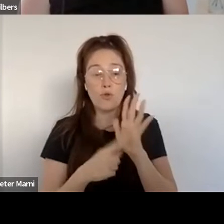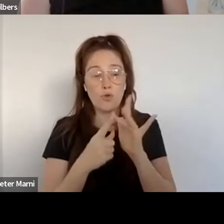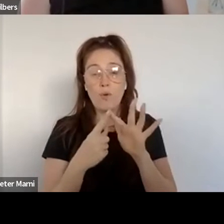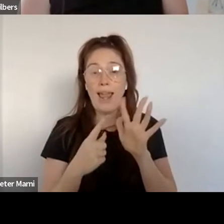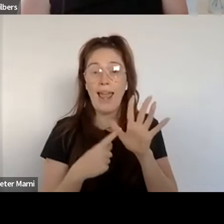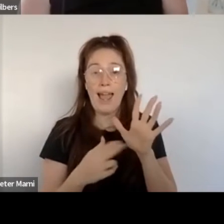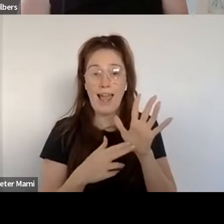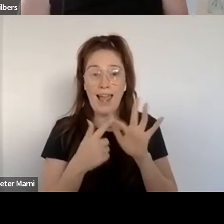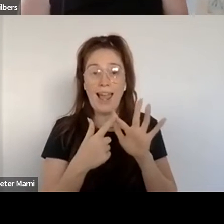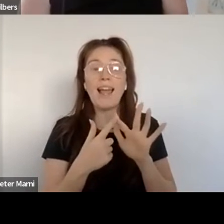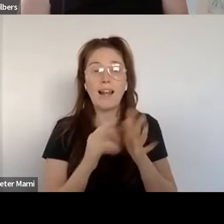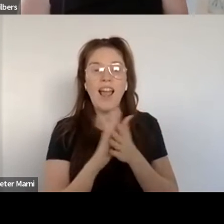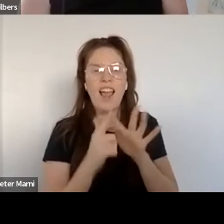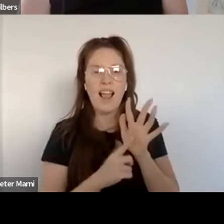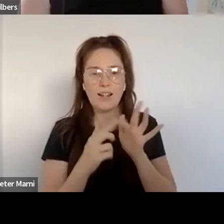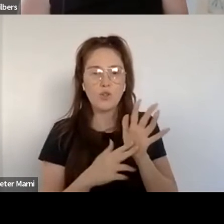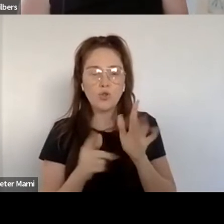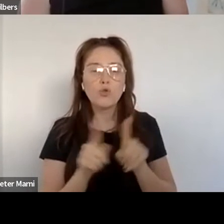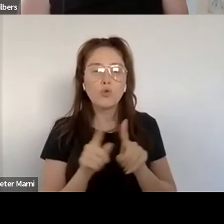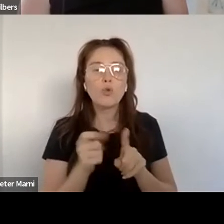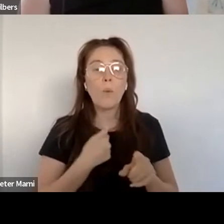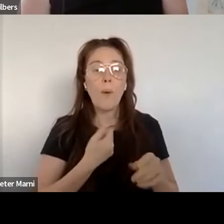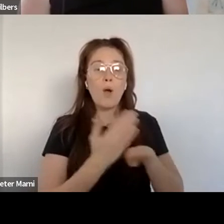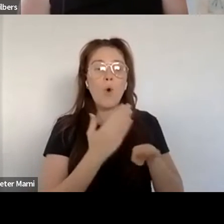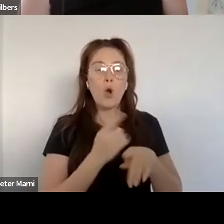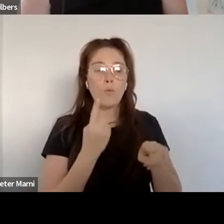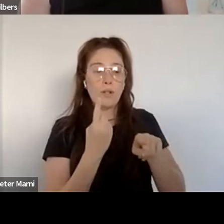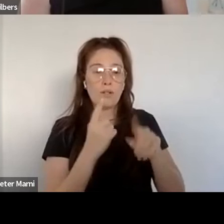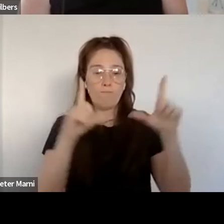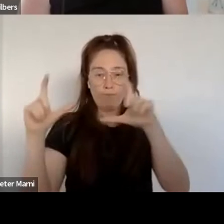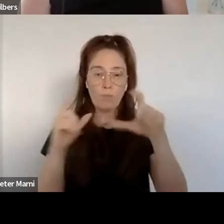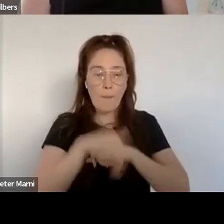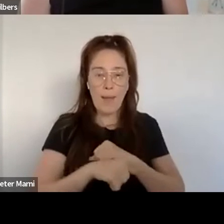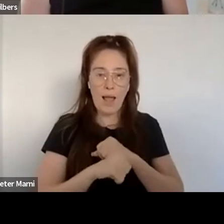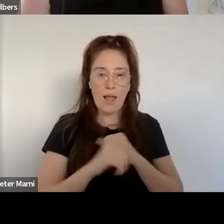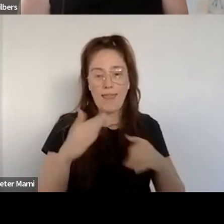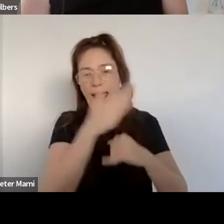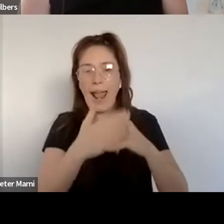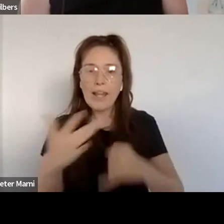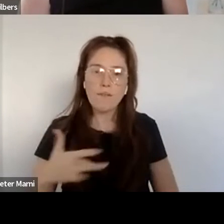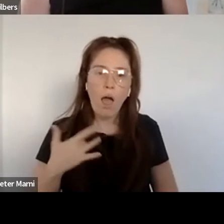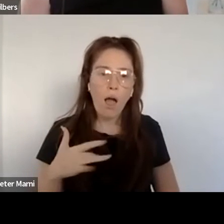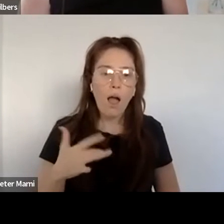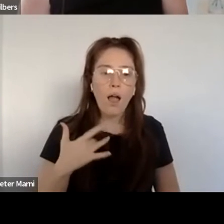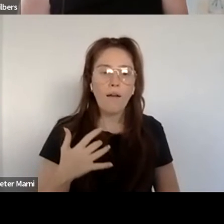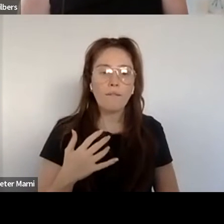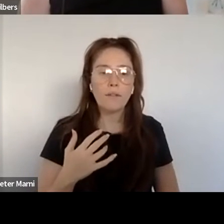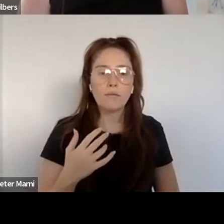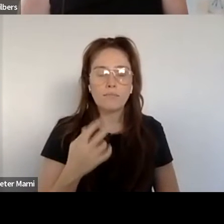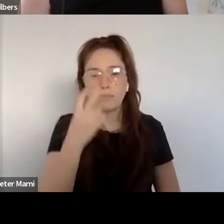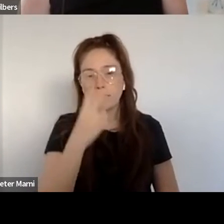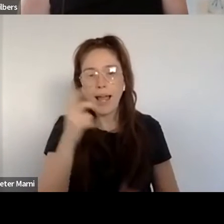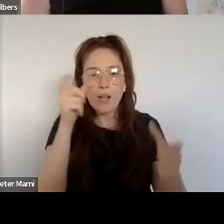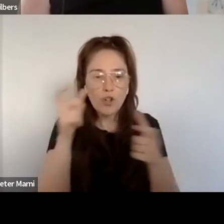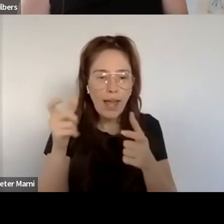8 The Shift was looking at exactly that, the end of life experience, the funerary experience, the aged care industry, healthcare